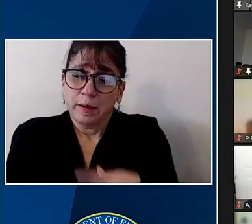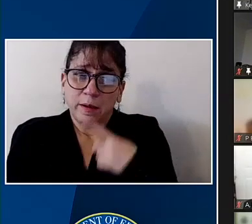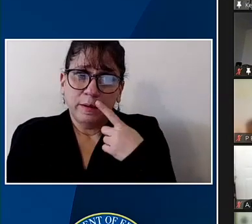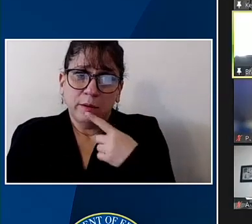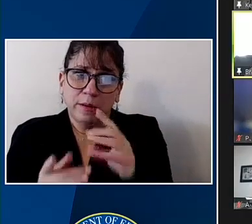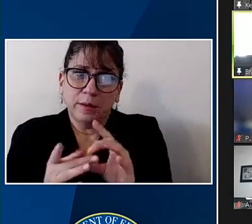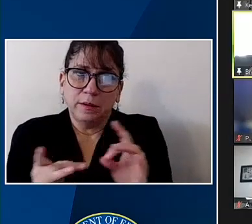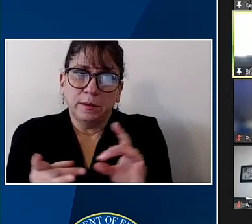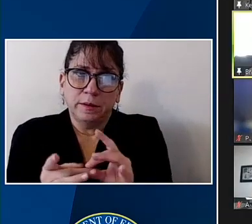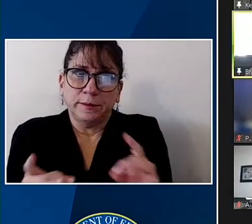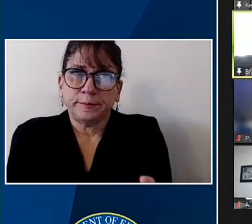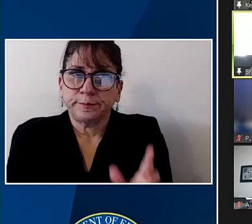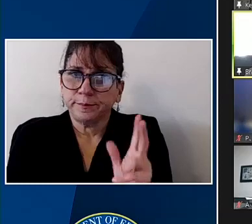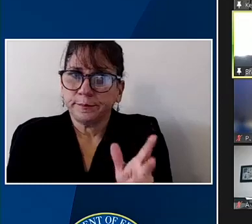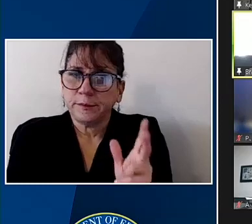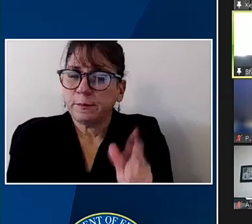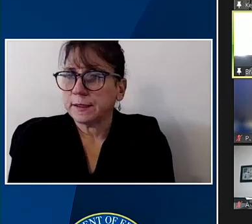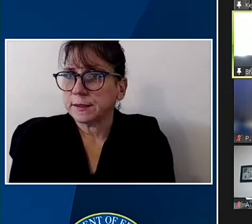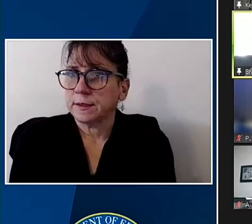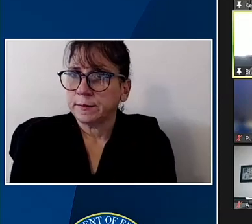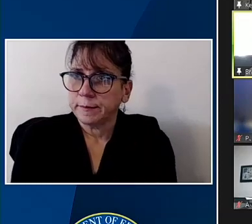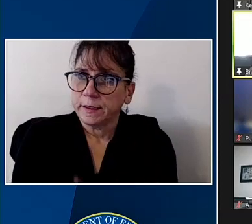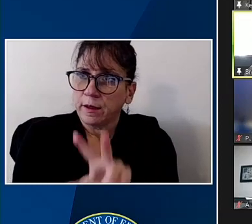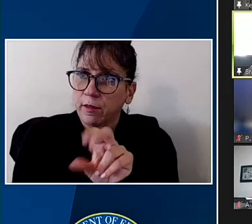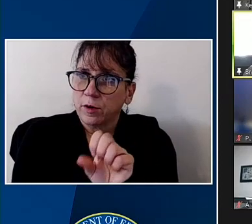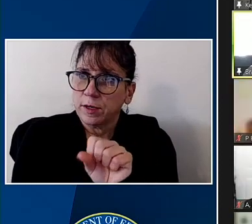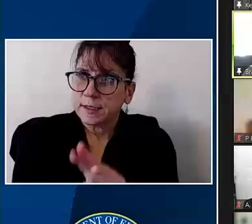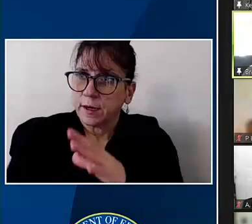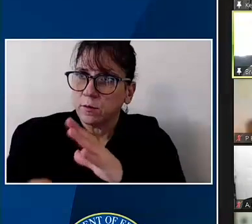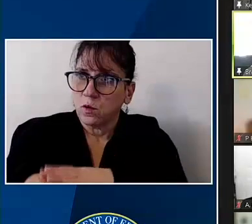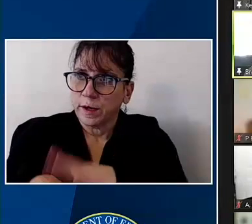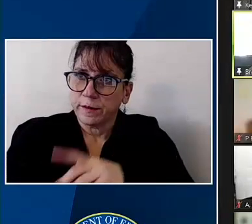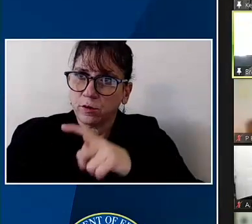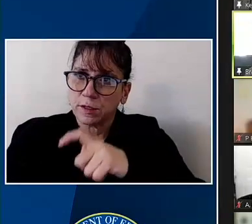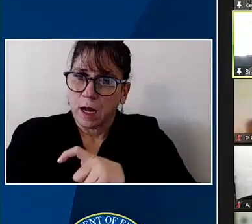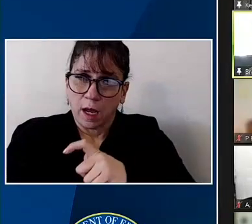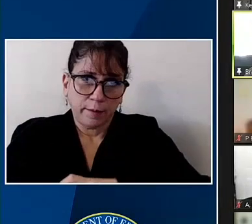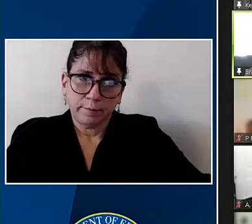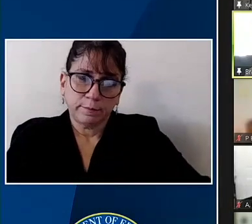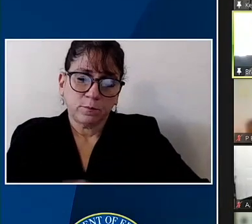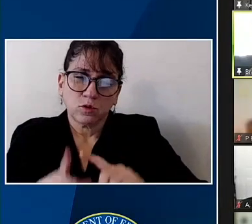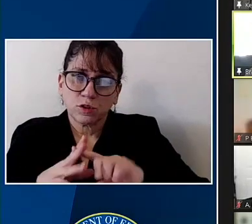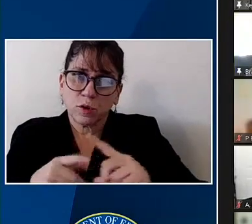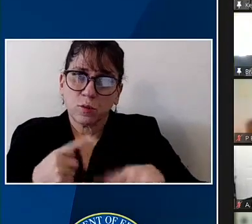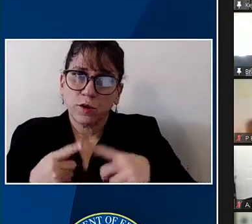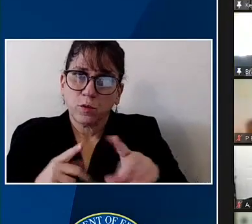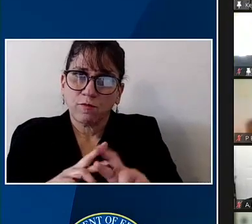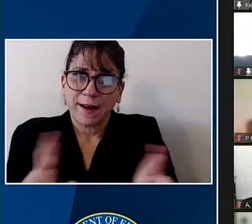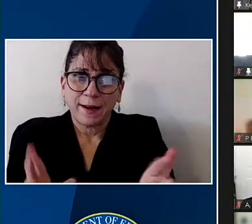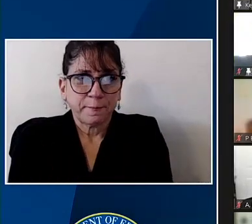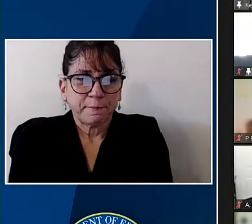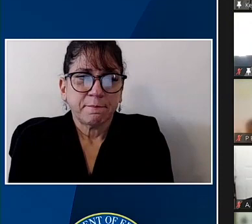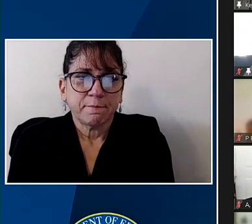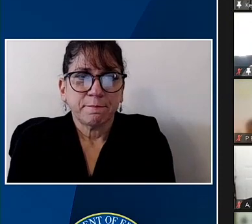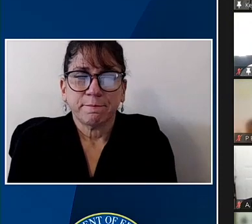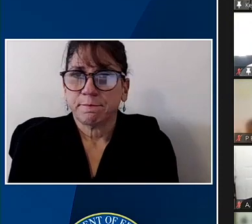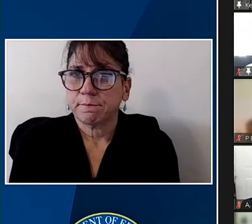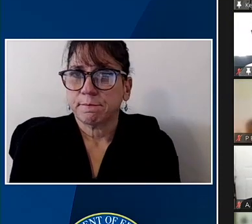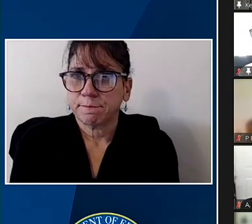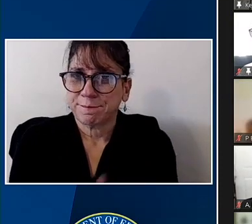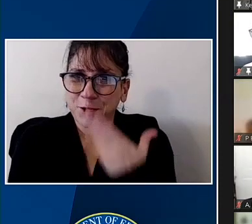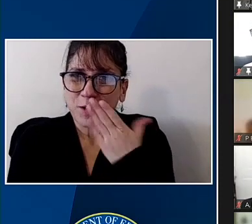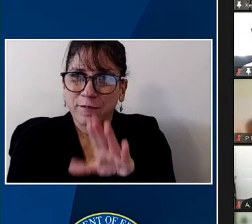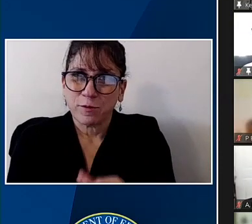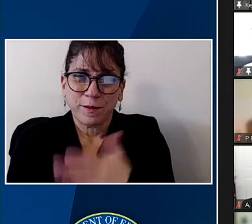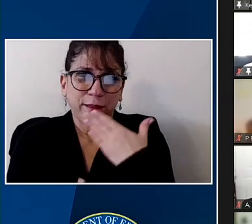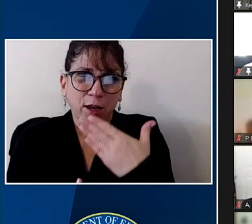have 3 minutes to address the committee. You'll be given a 30-second heads up, and your time will begin whenever you're ready. Alrighty. So good afternoon, and thank you